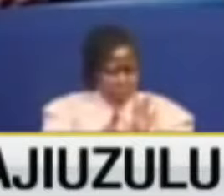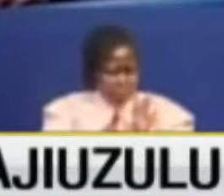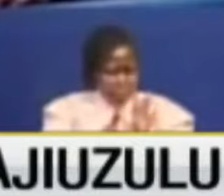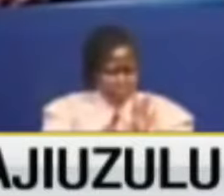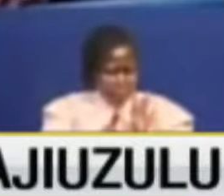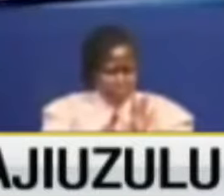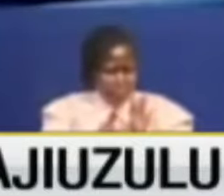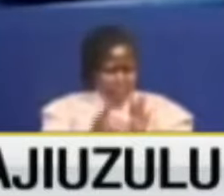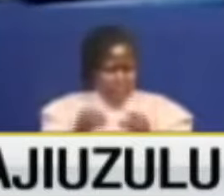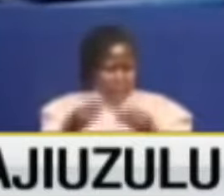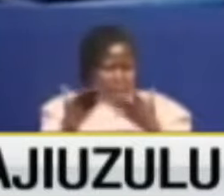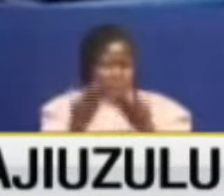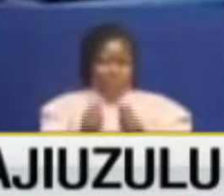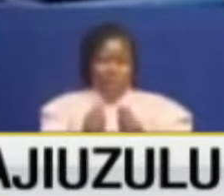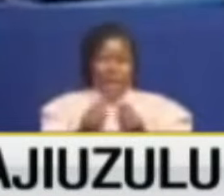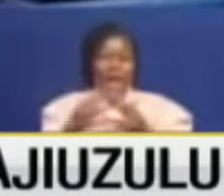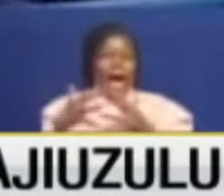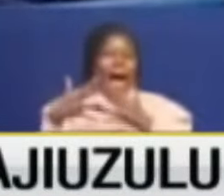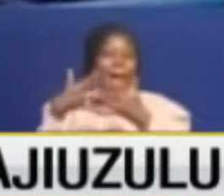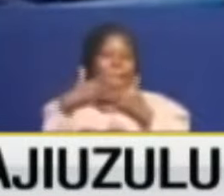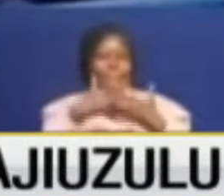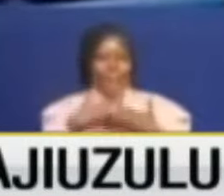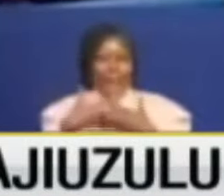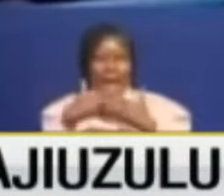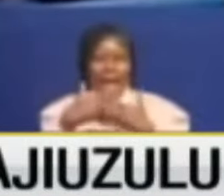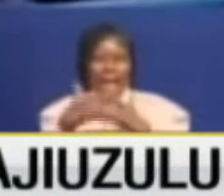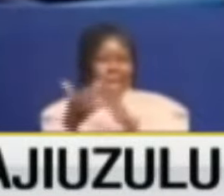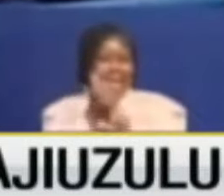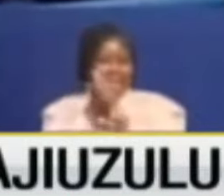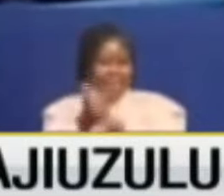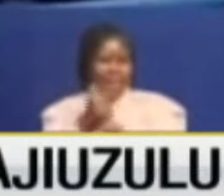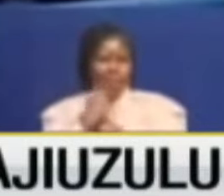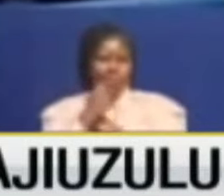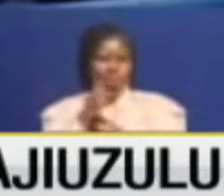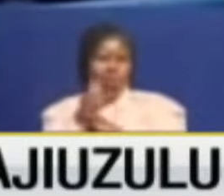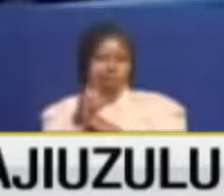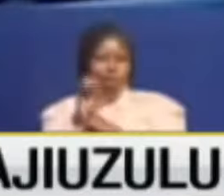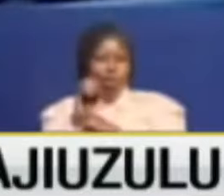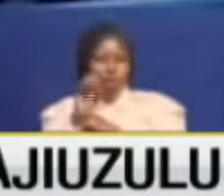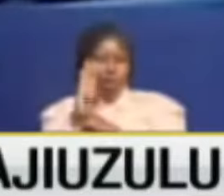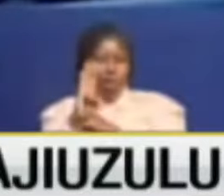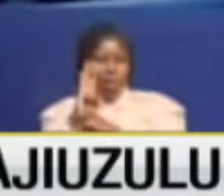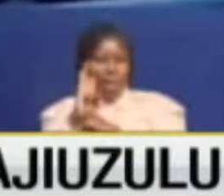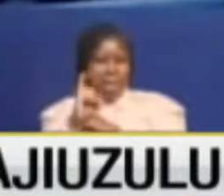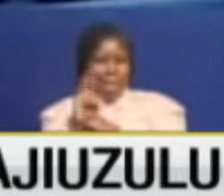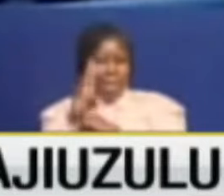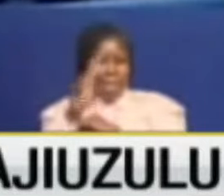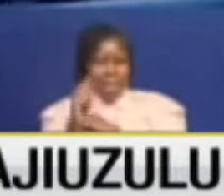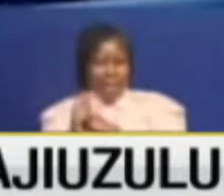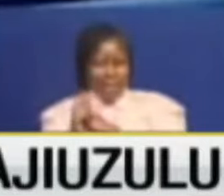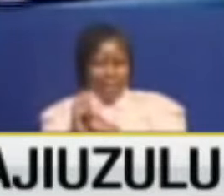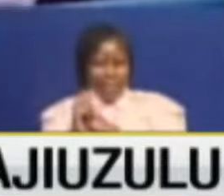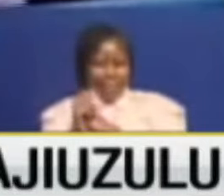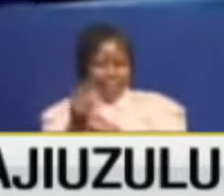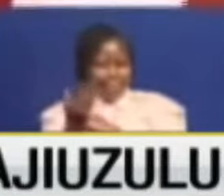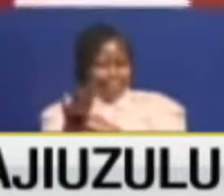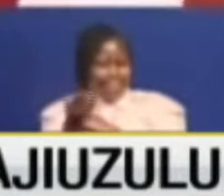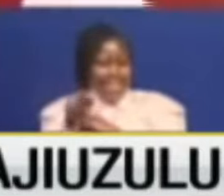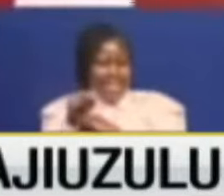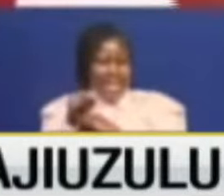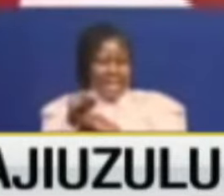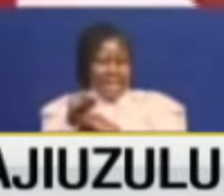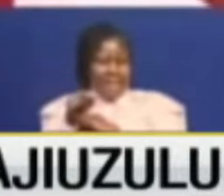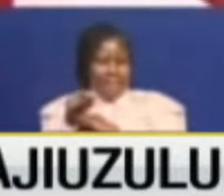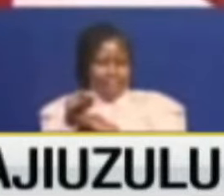of an American jurist by the name Robert Jackson. Robert Jackson is a